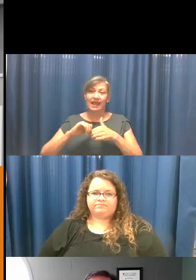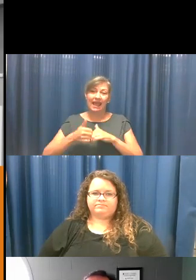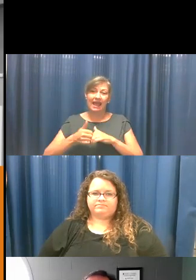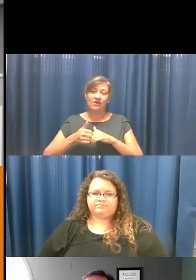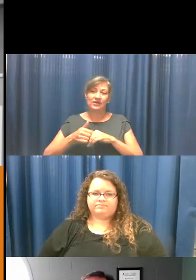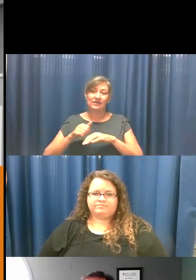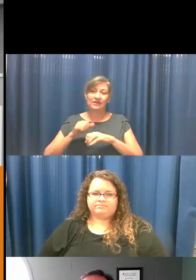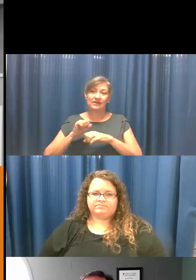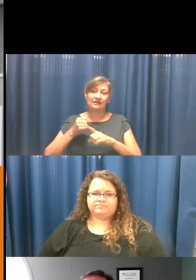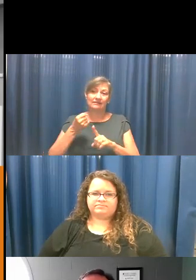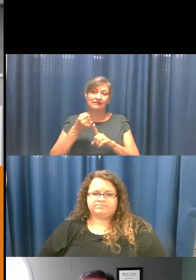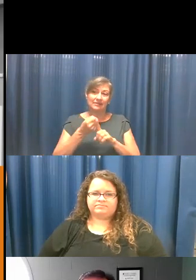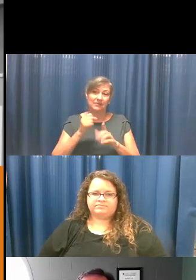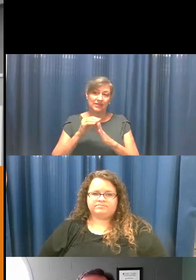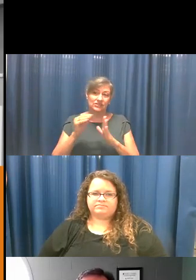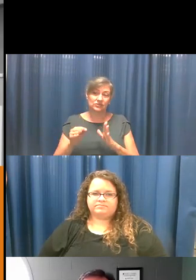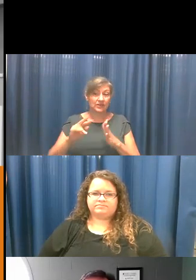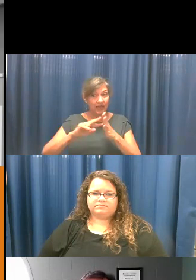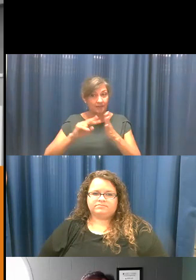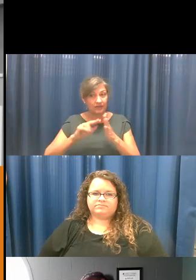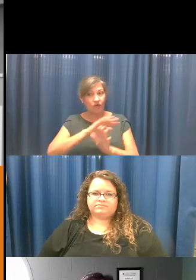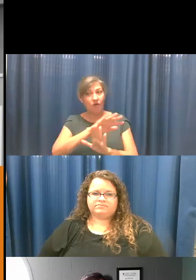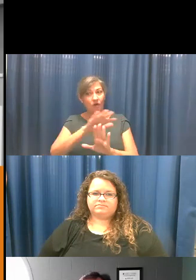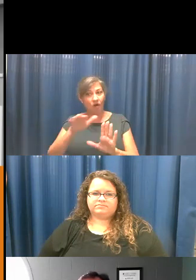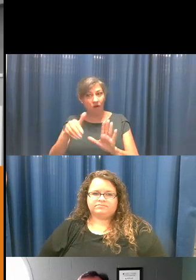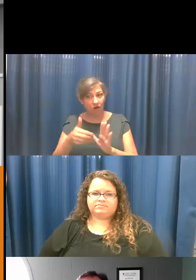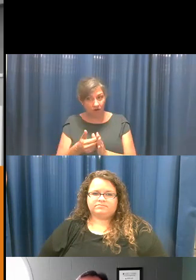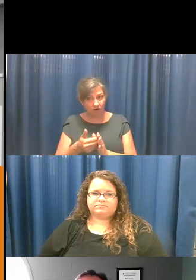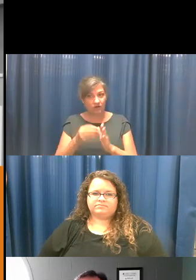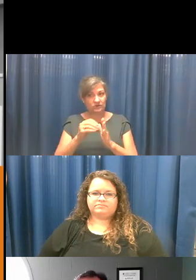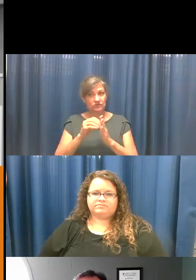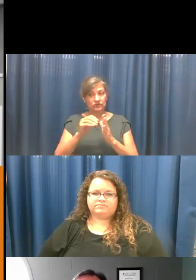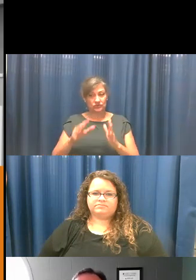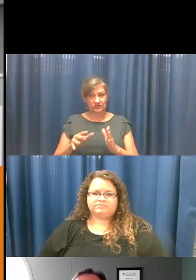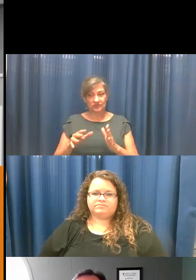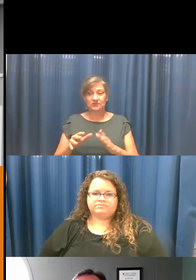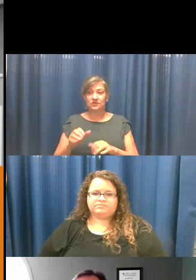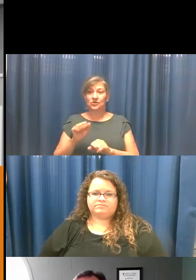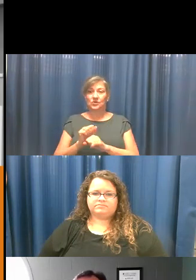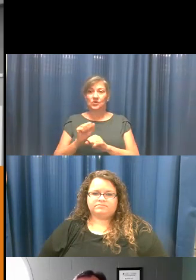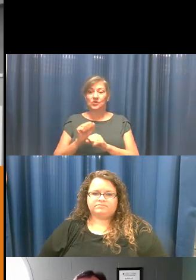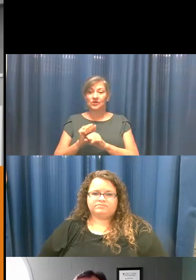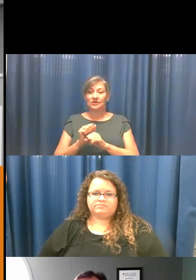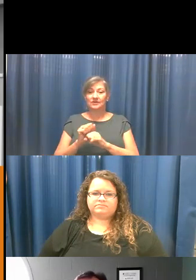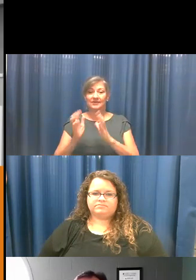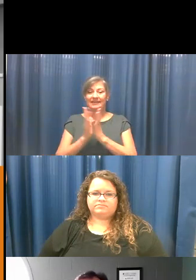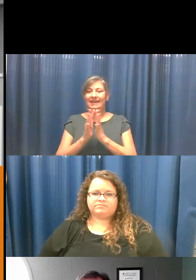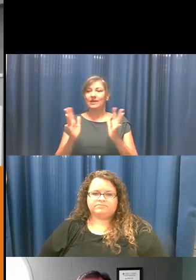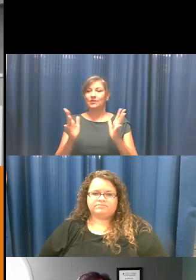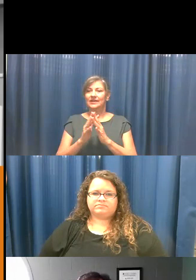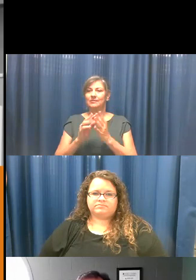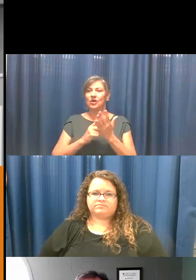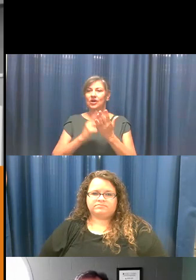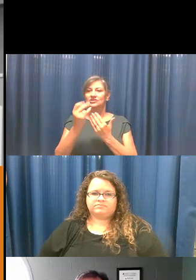our students, and I mean all students by this, is the work with the Equity Project. And so I